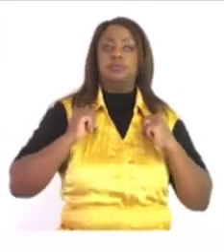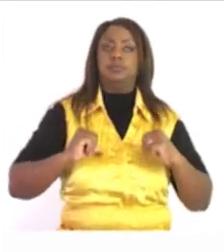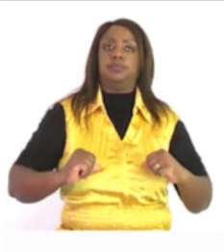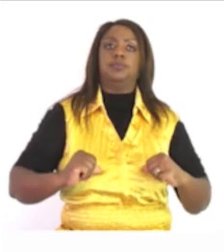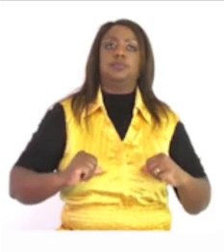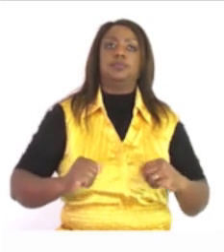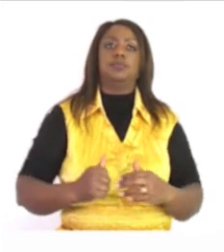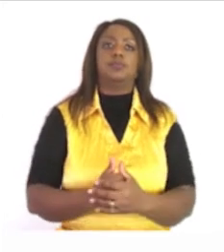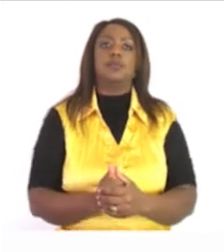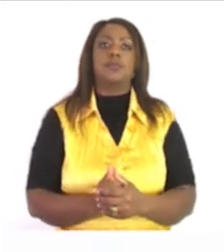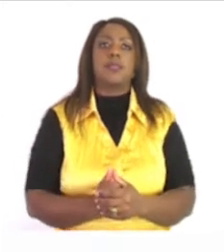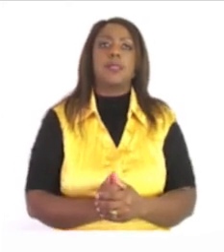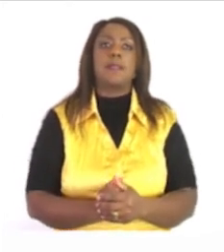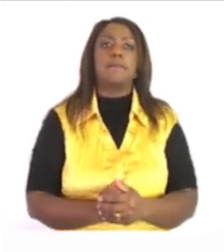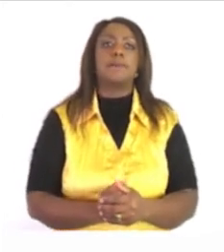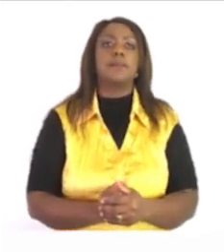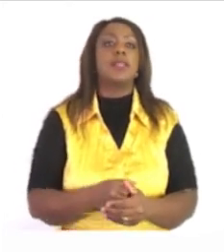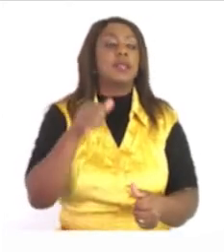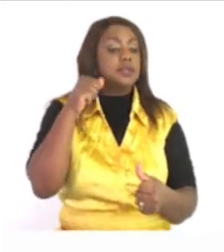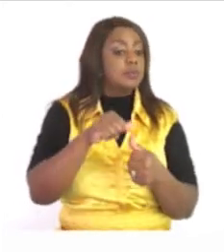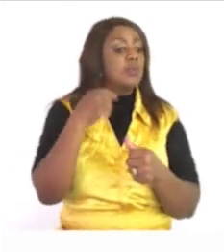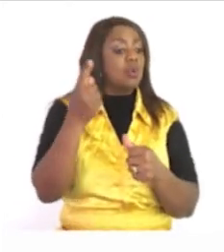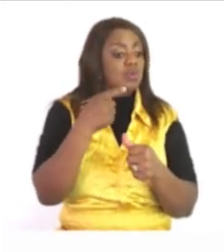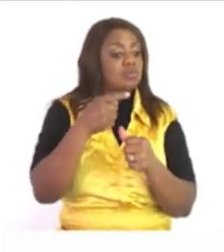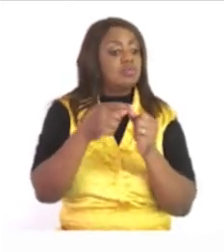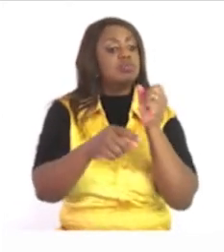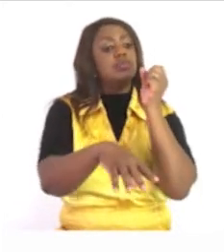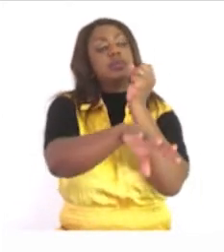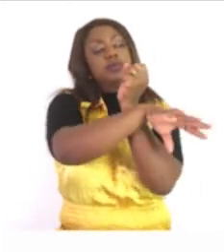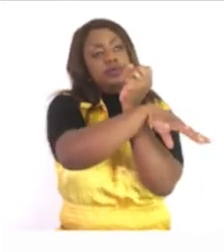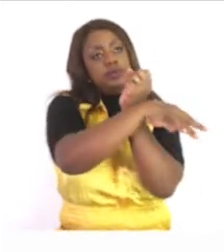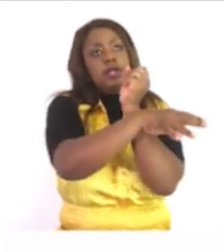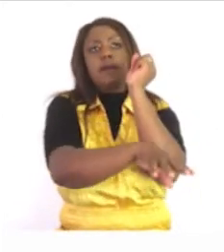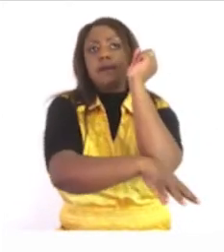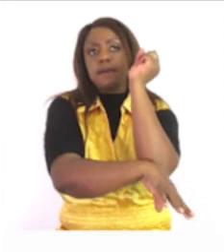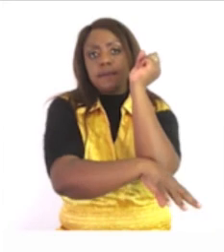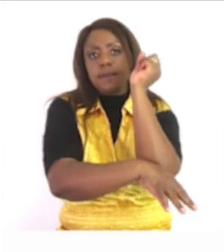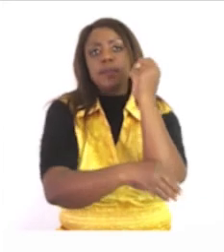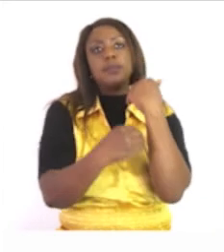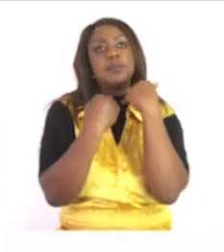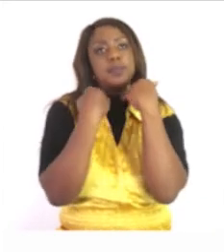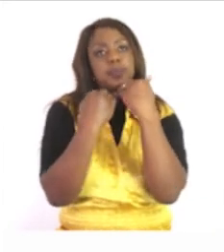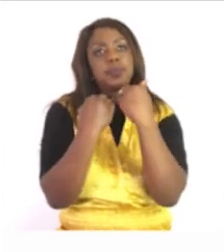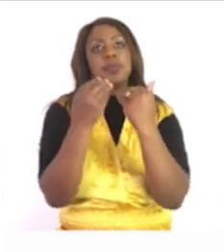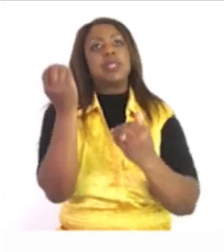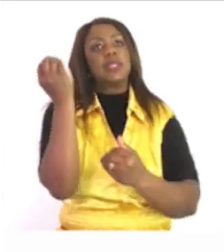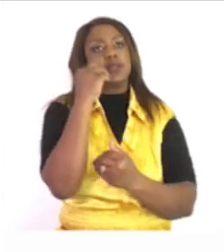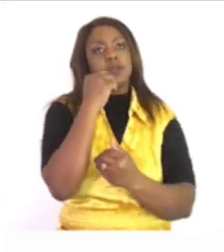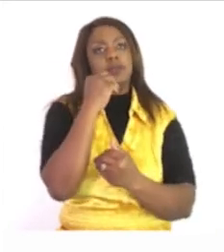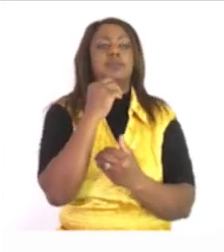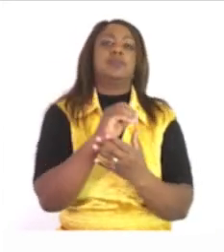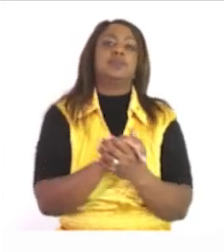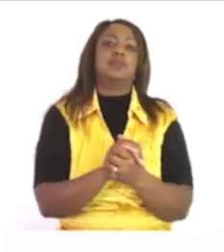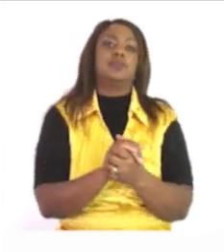You need to eat a lot of fruits and veggies. And the very last one, wash your hands